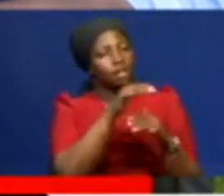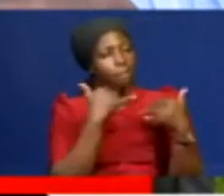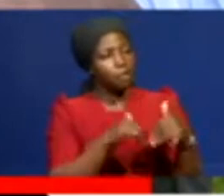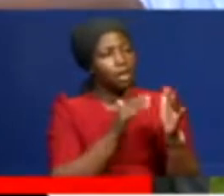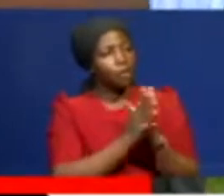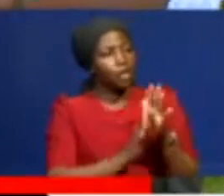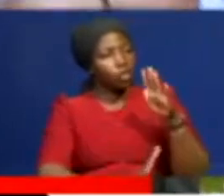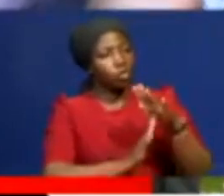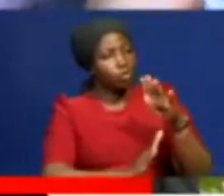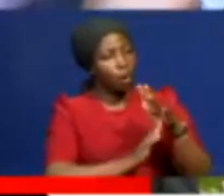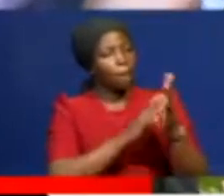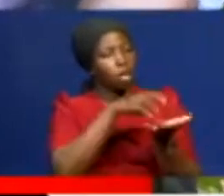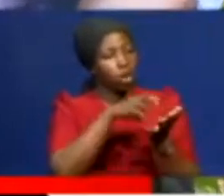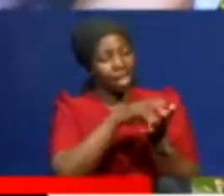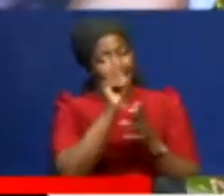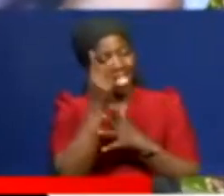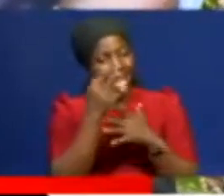Cup, for quite some time.